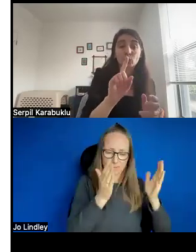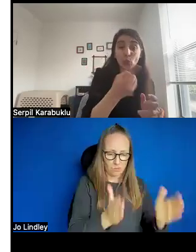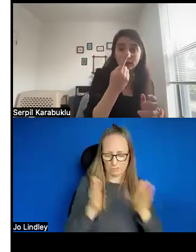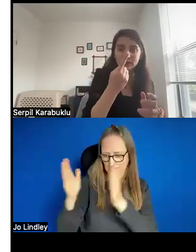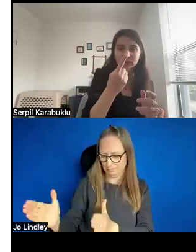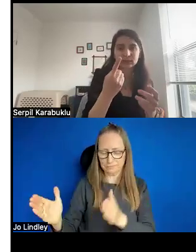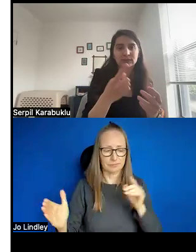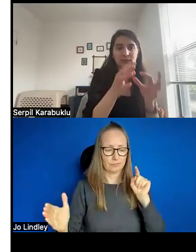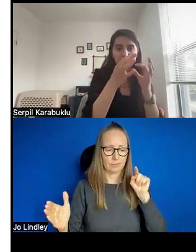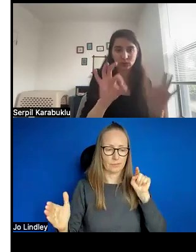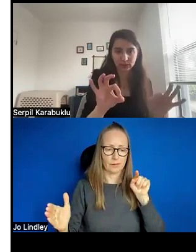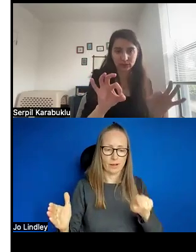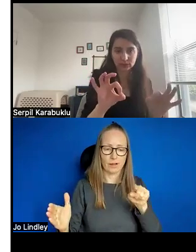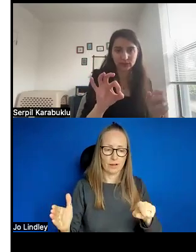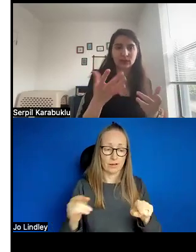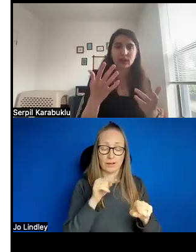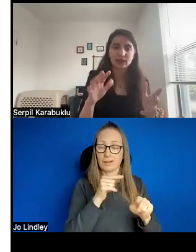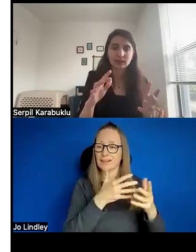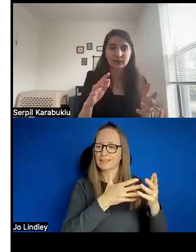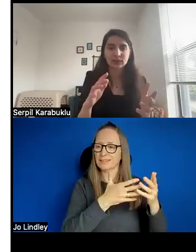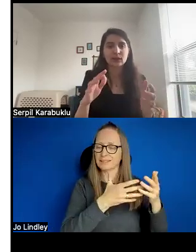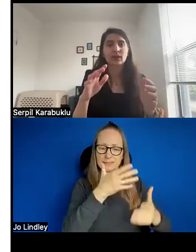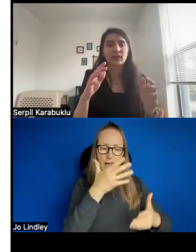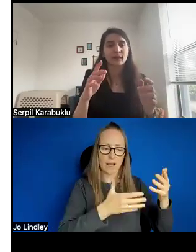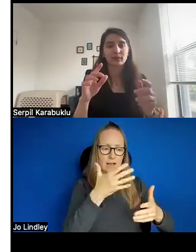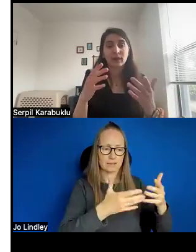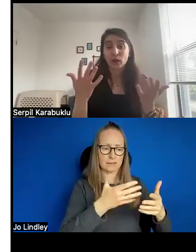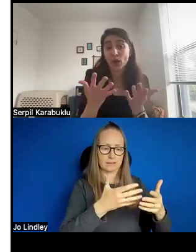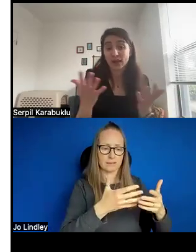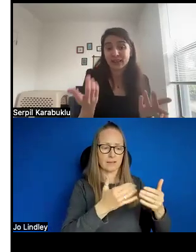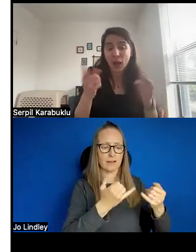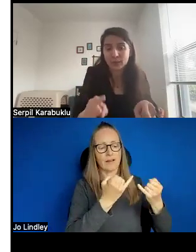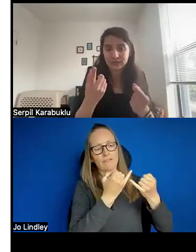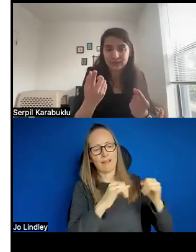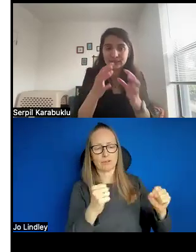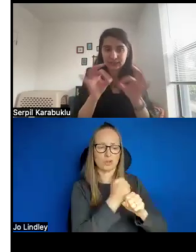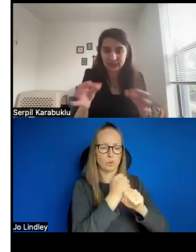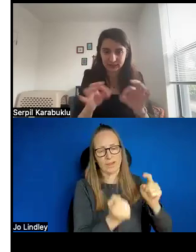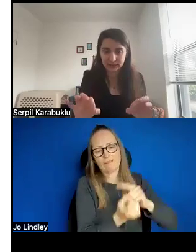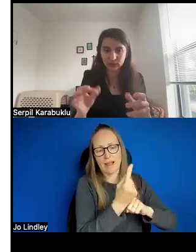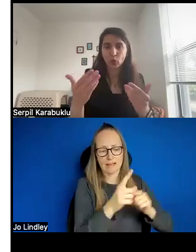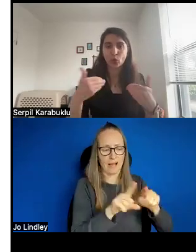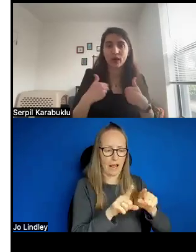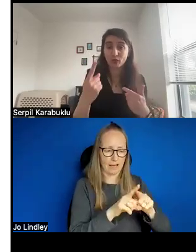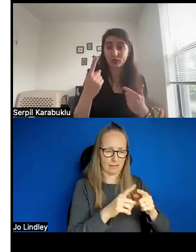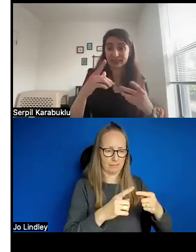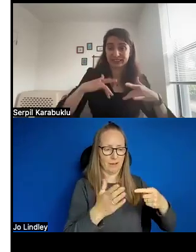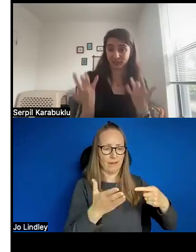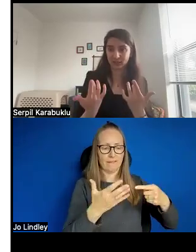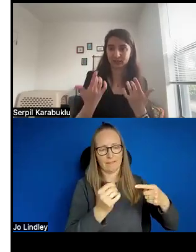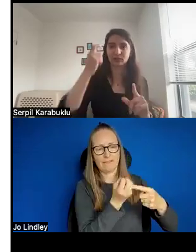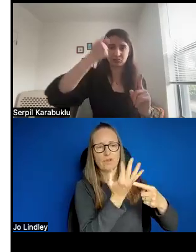where the signer fails to do the event, like fanning the fume with